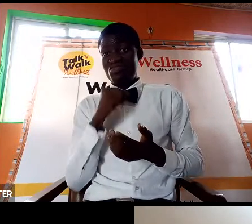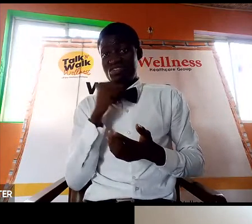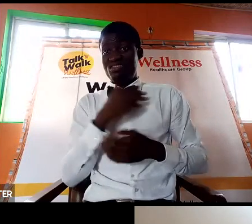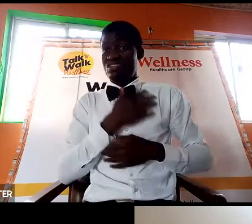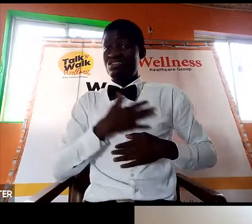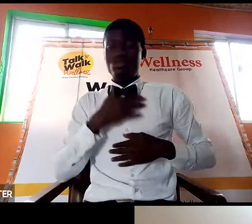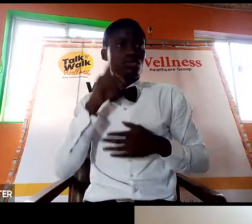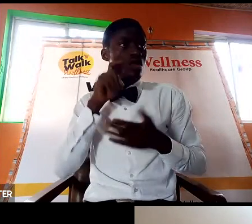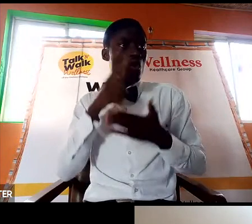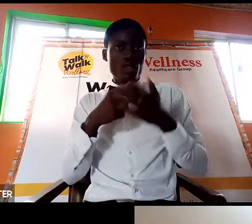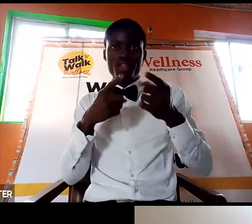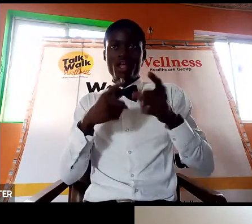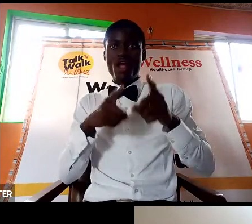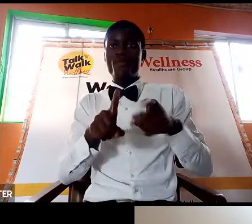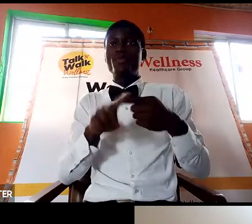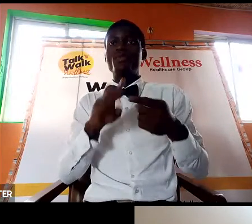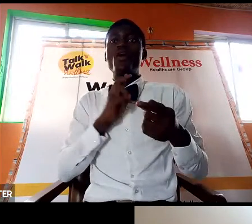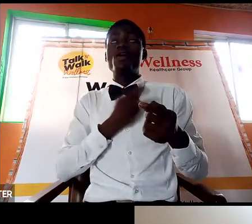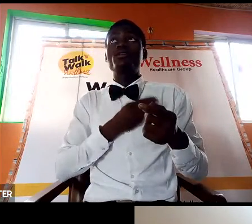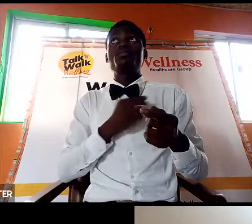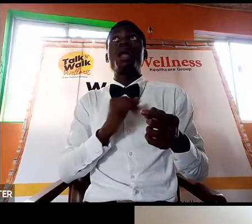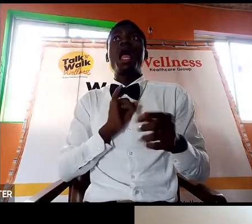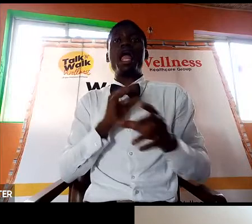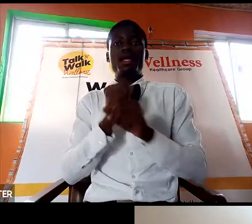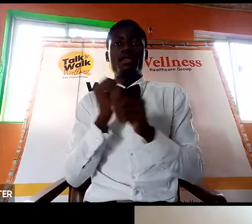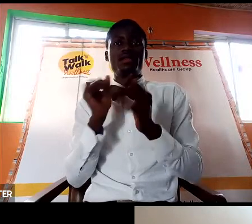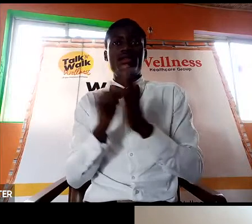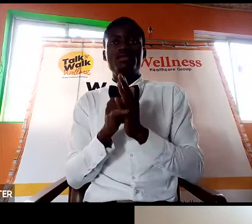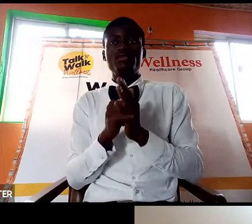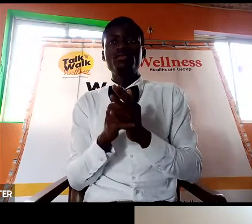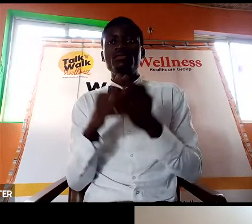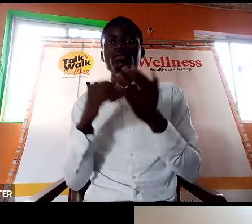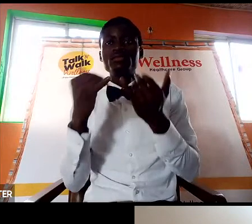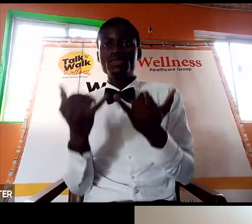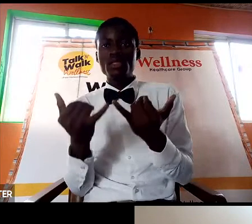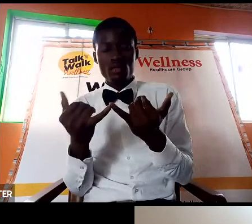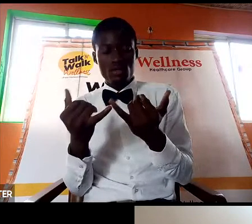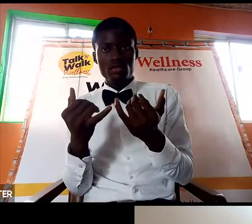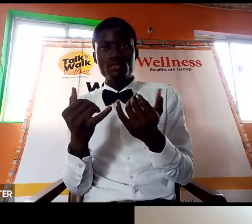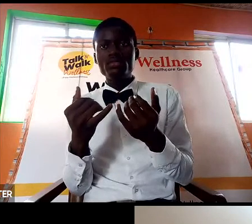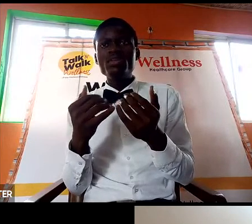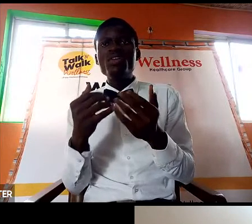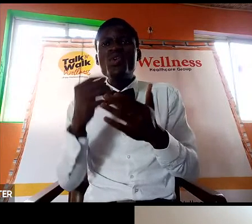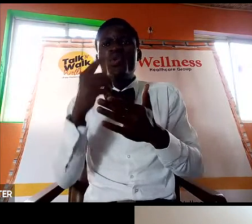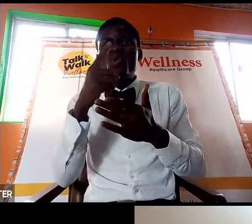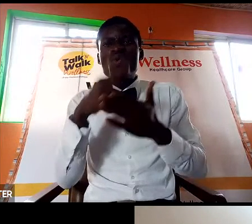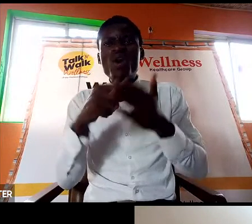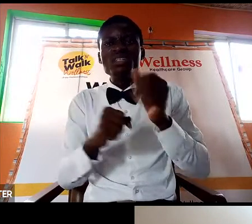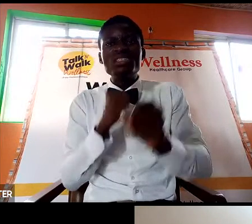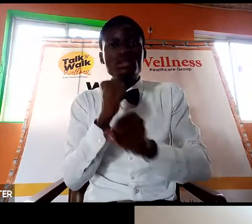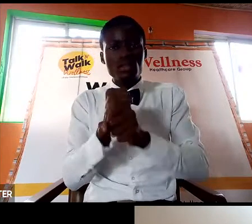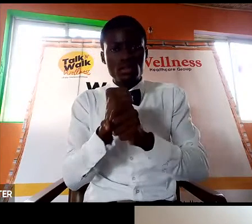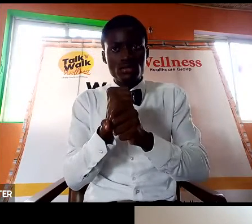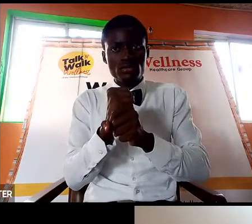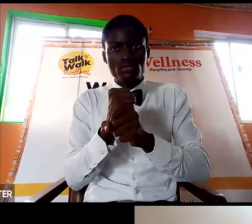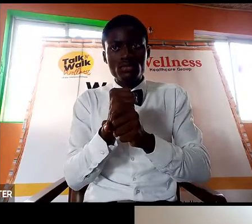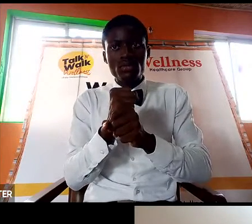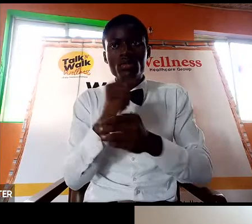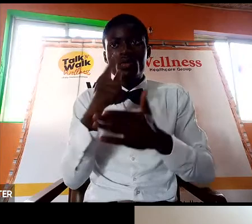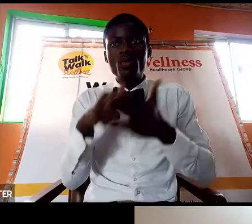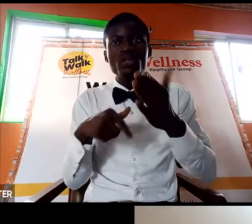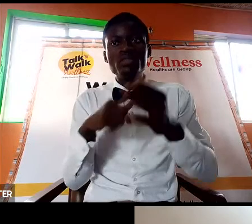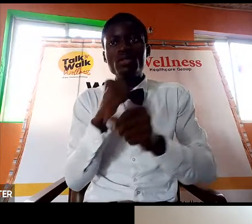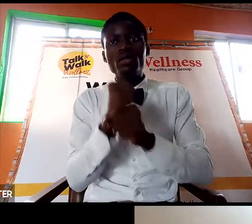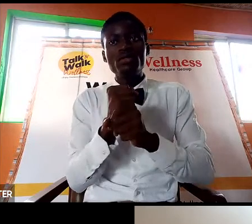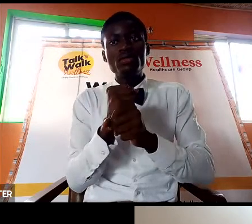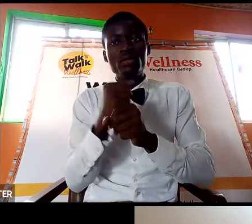also I get that. How about age? What role does age play in sex? What age? My grandfather actually